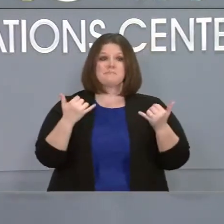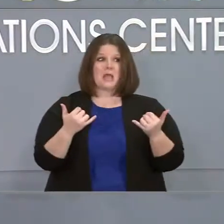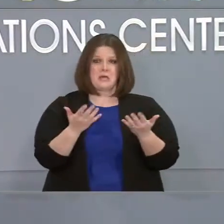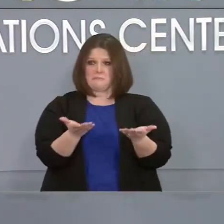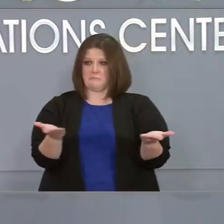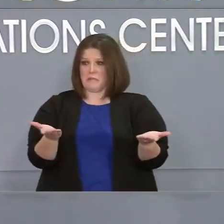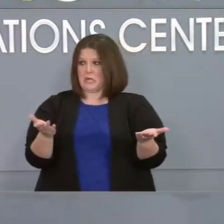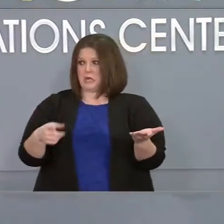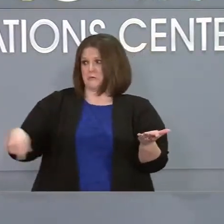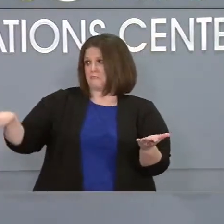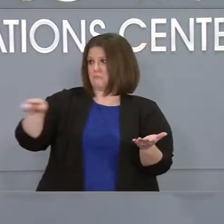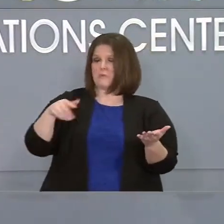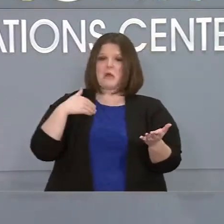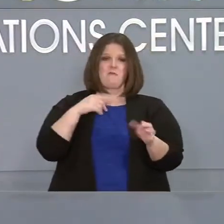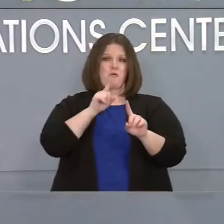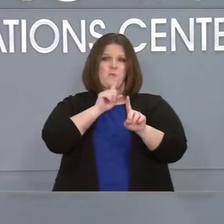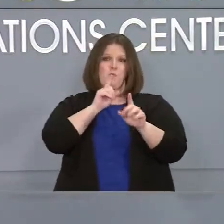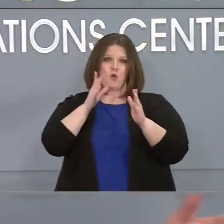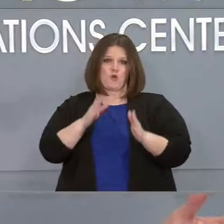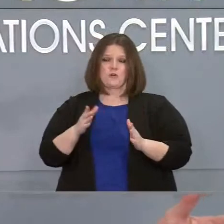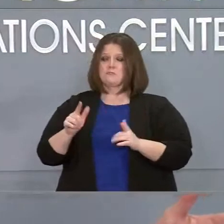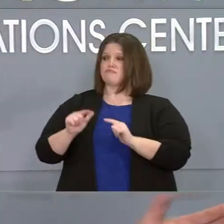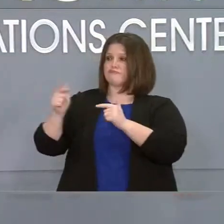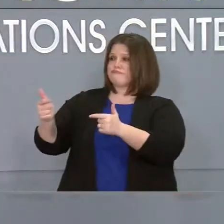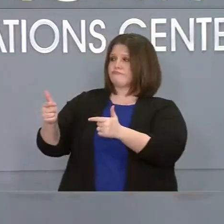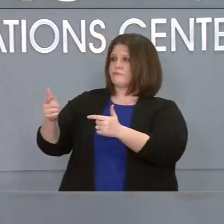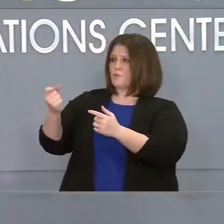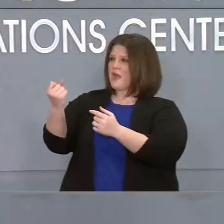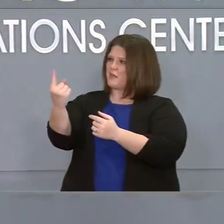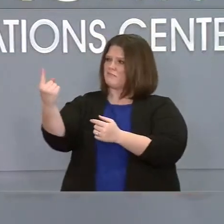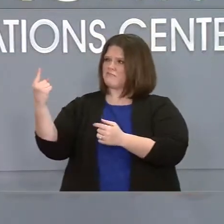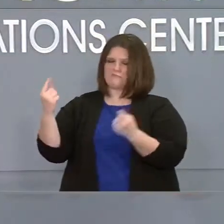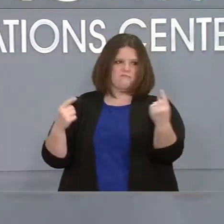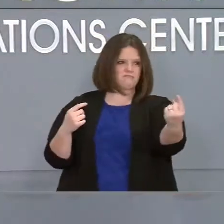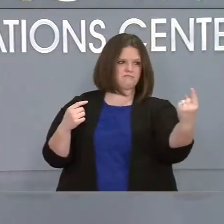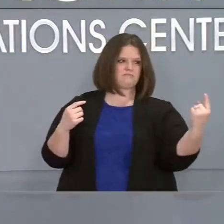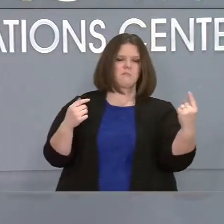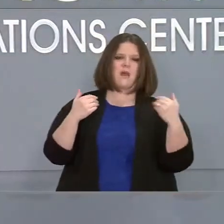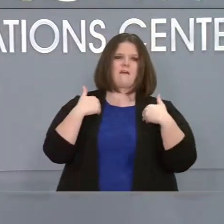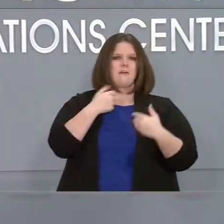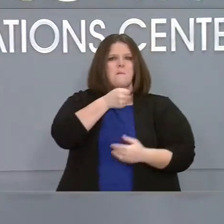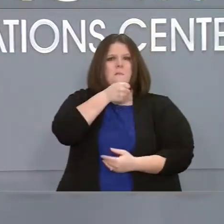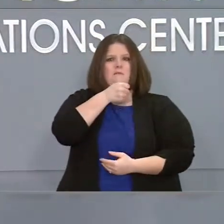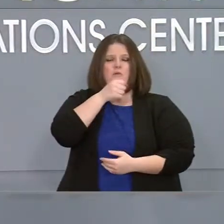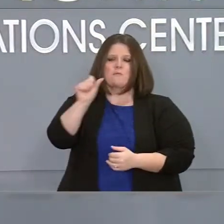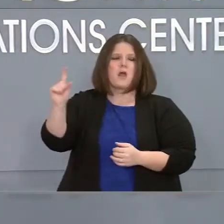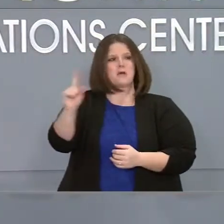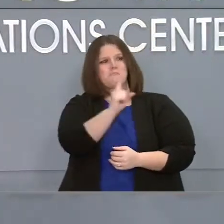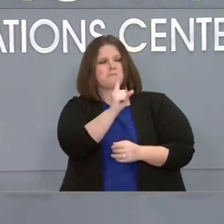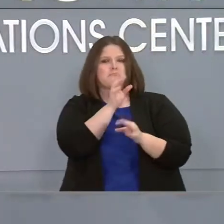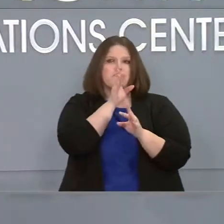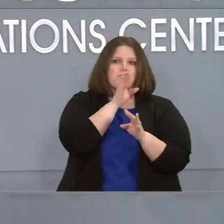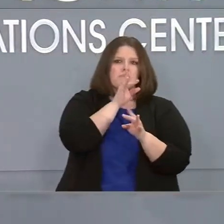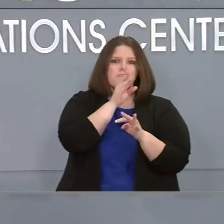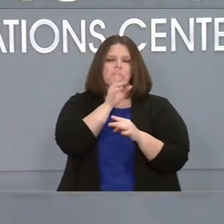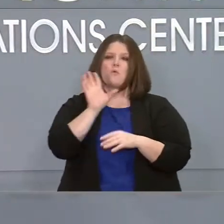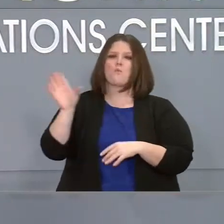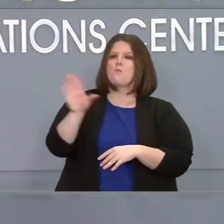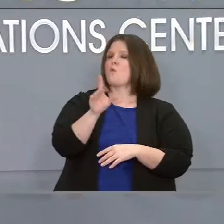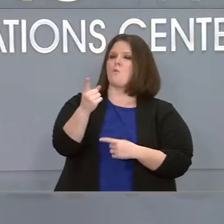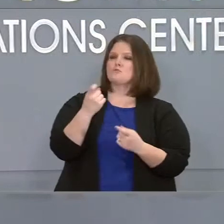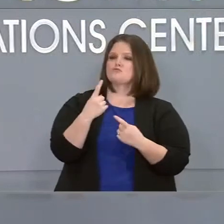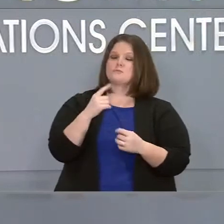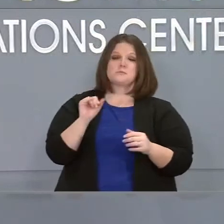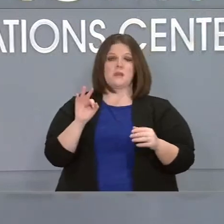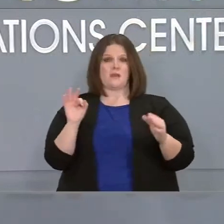reporters here in the room, so we'll take questions from you all. If you want to go to the microphones at the end if you have any questions, and if